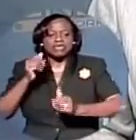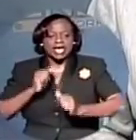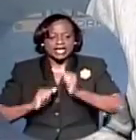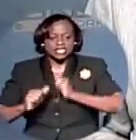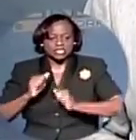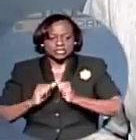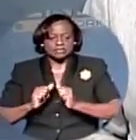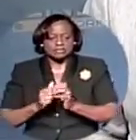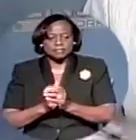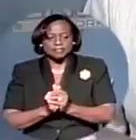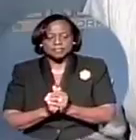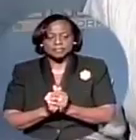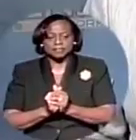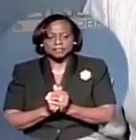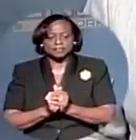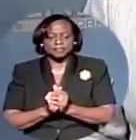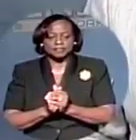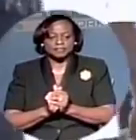his conviction.